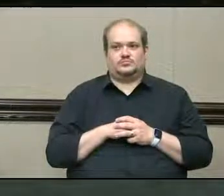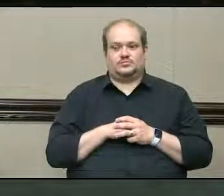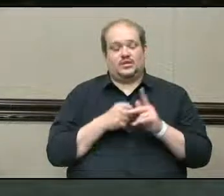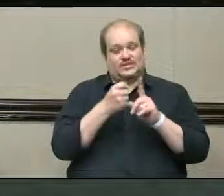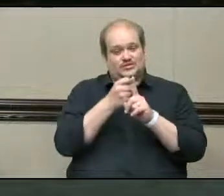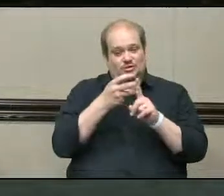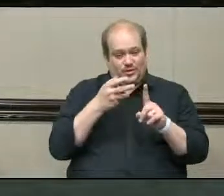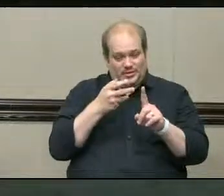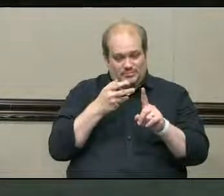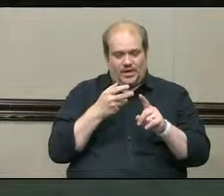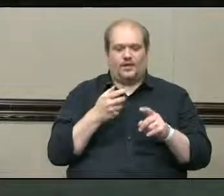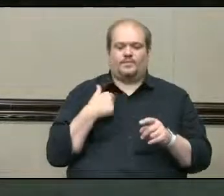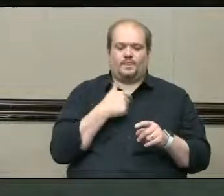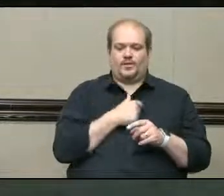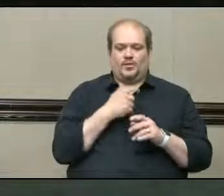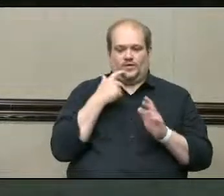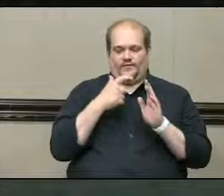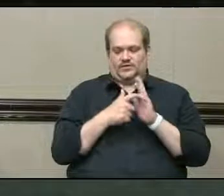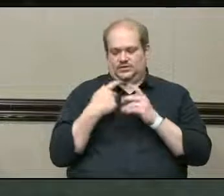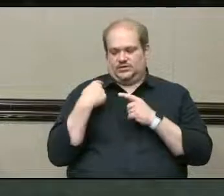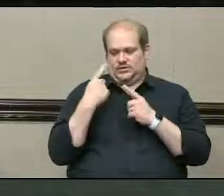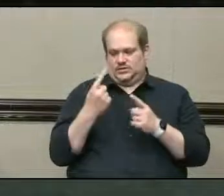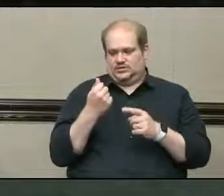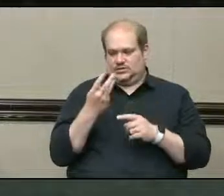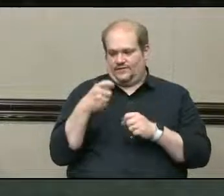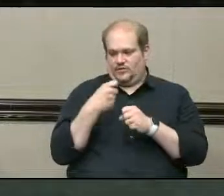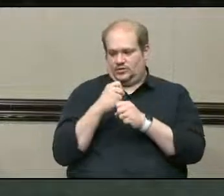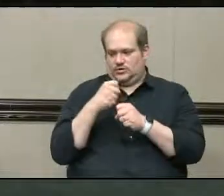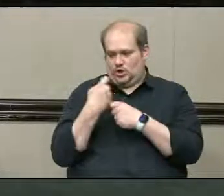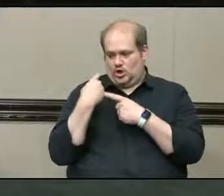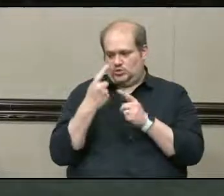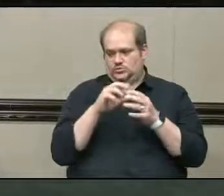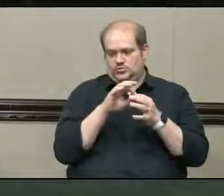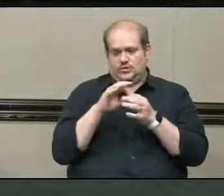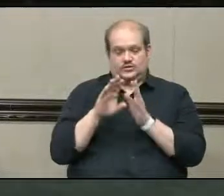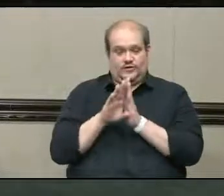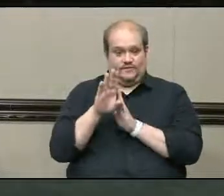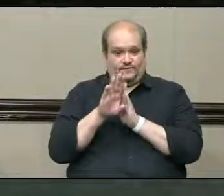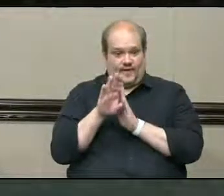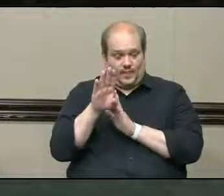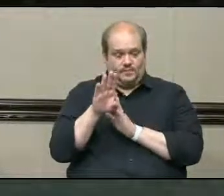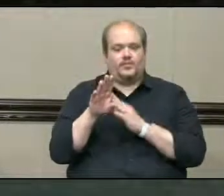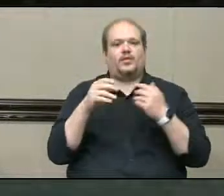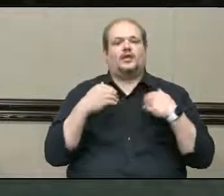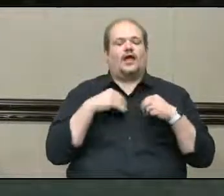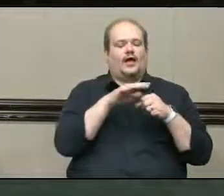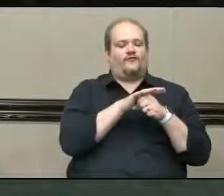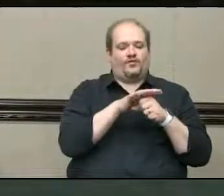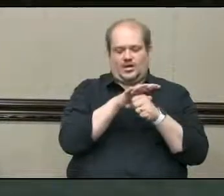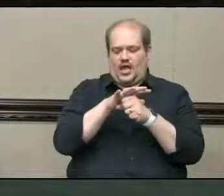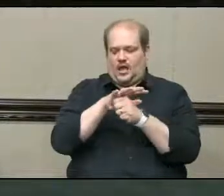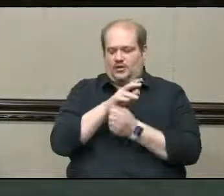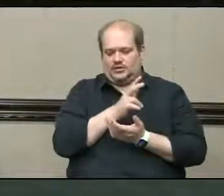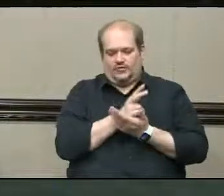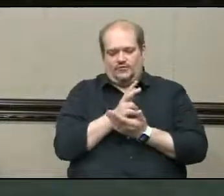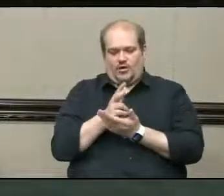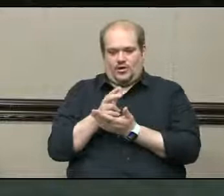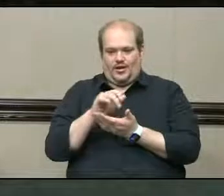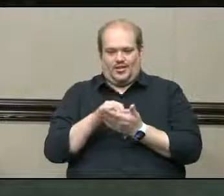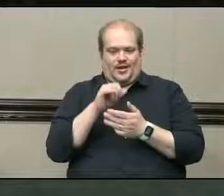To expand on that, we've seen over several years in development that there is areas of parking that